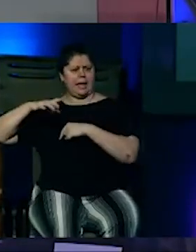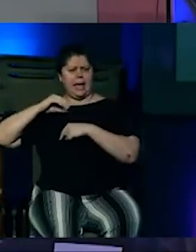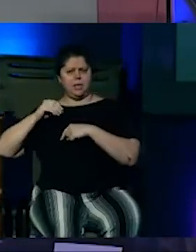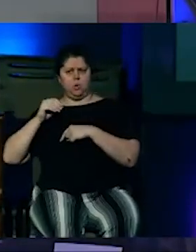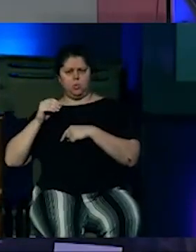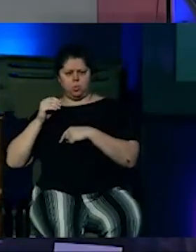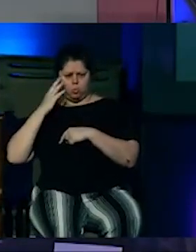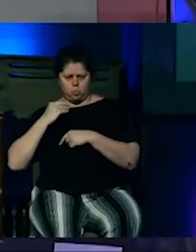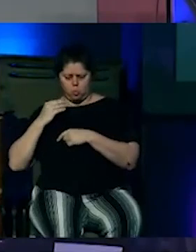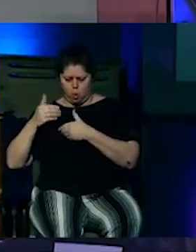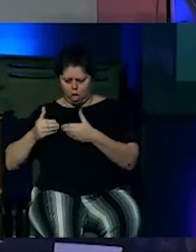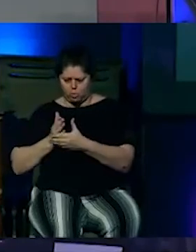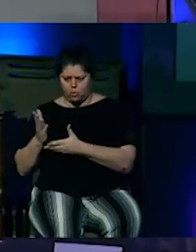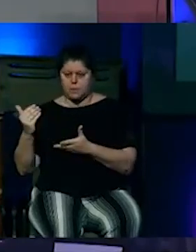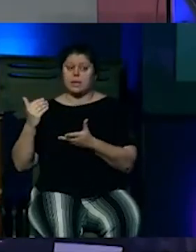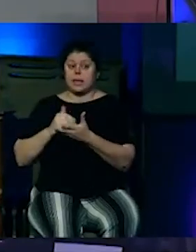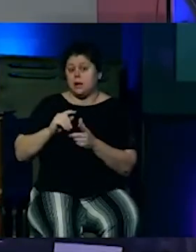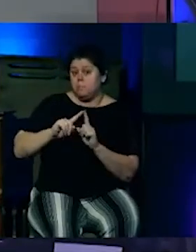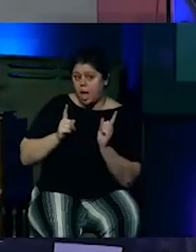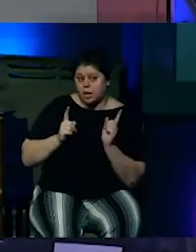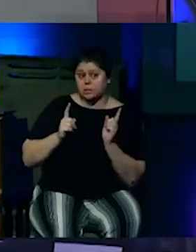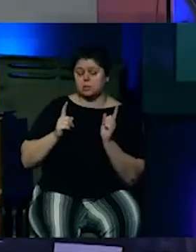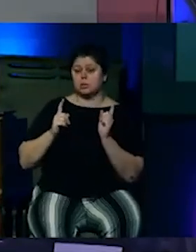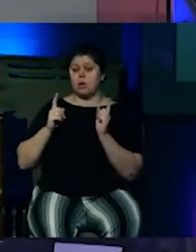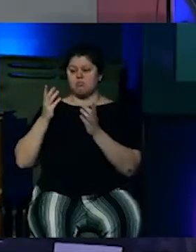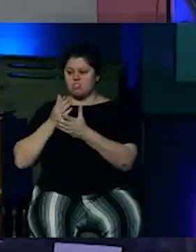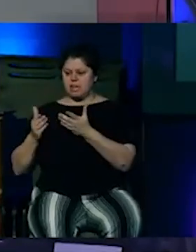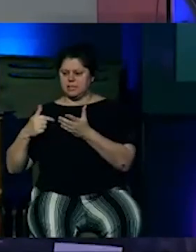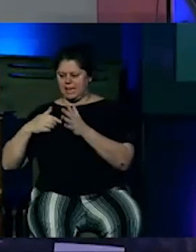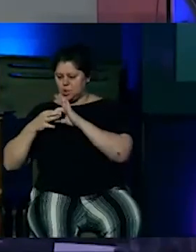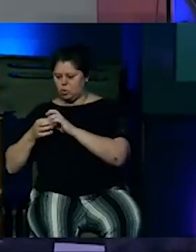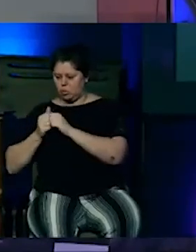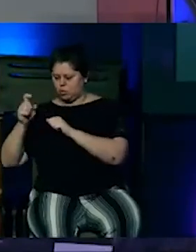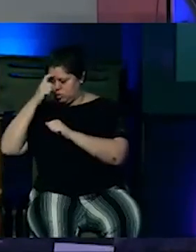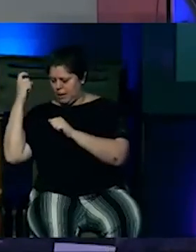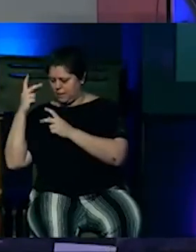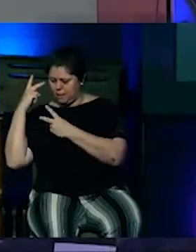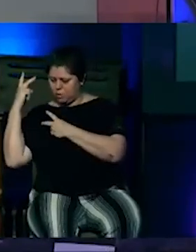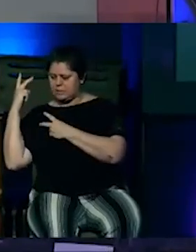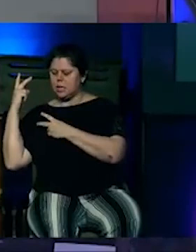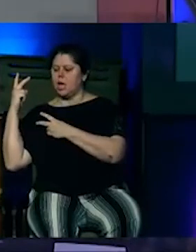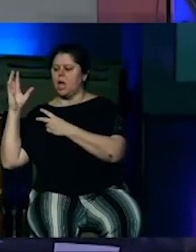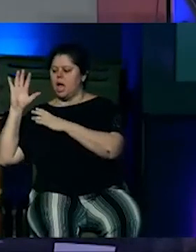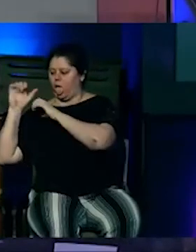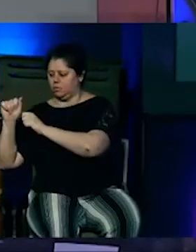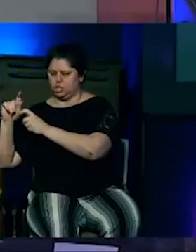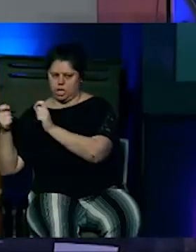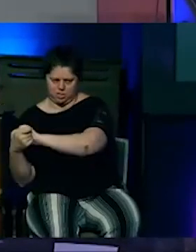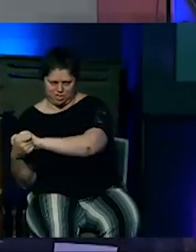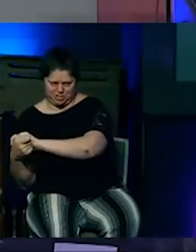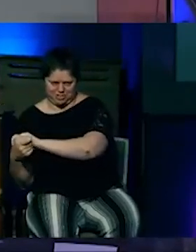But when you're doing that, you're able to take some of the like the things that you associated with those traumatic memories and turn them into other things. And